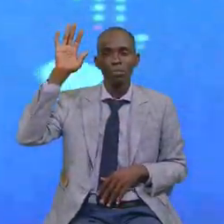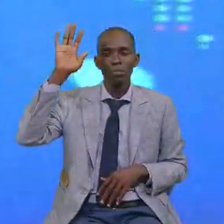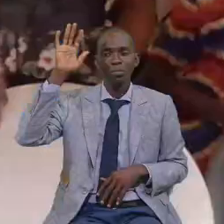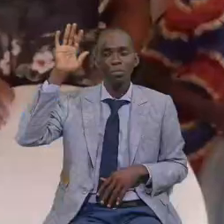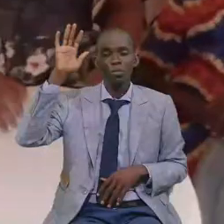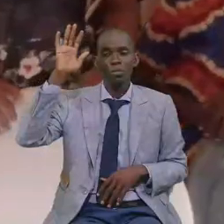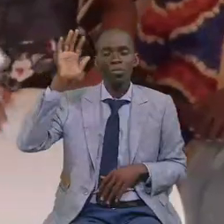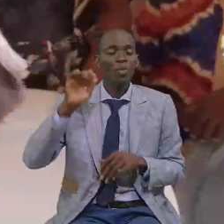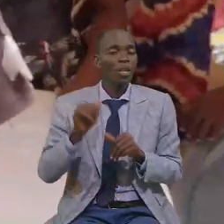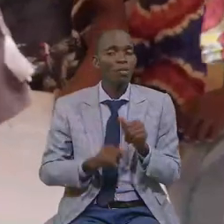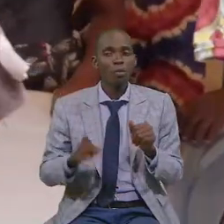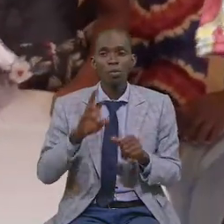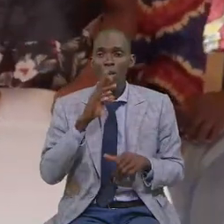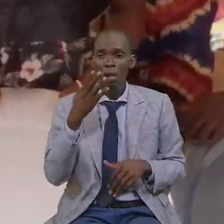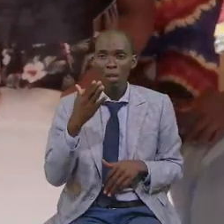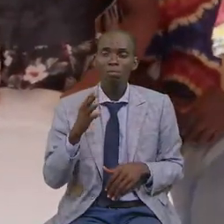Outside, do that.